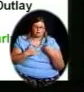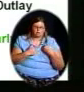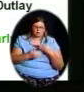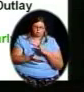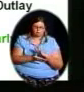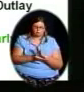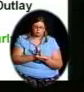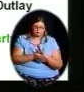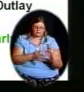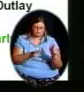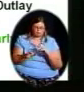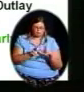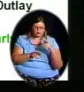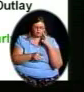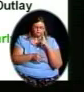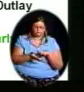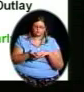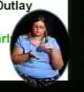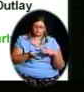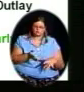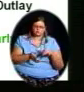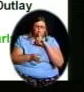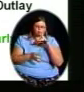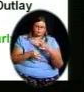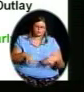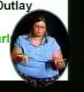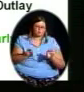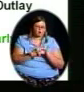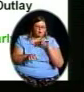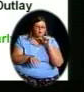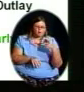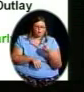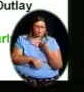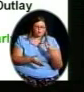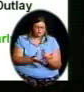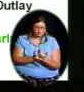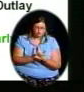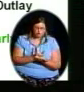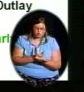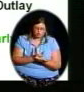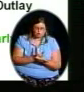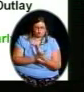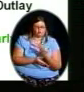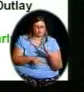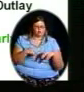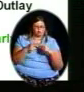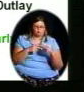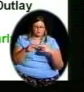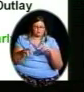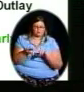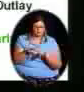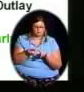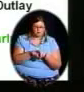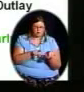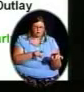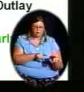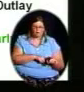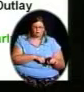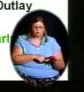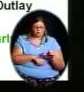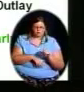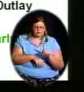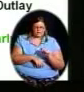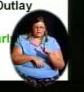for our students is very important. Not only our new facilities, but also those wonderful capital outlay projects that